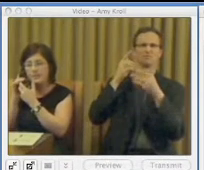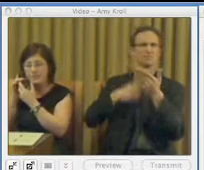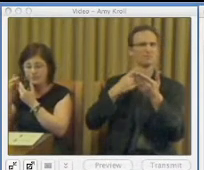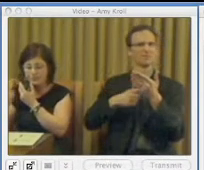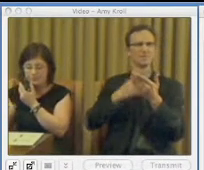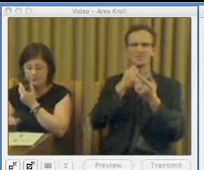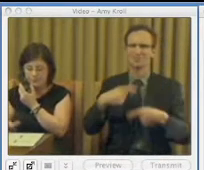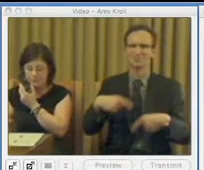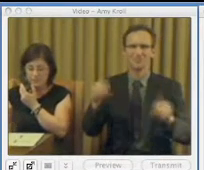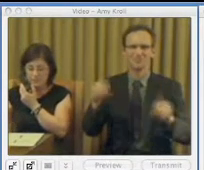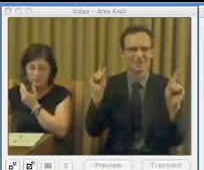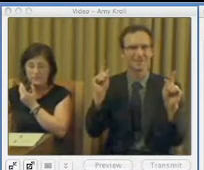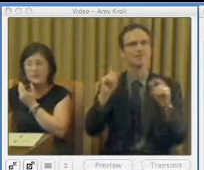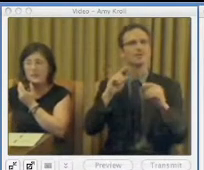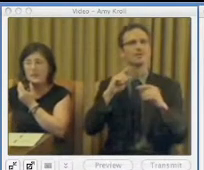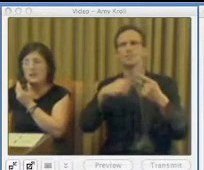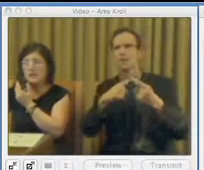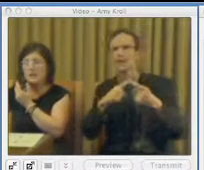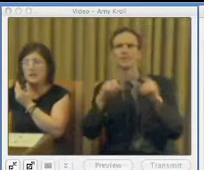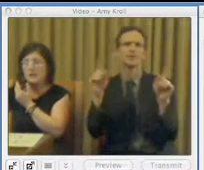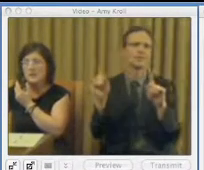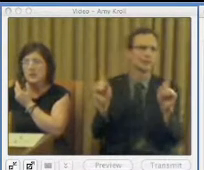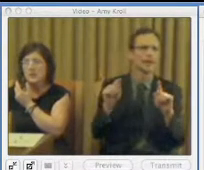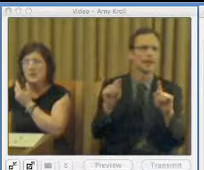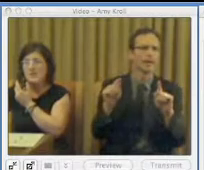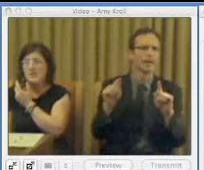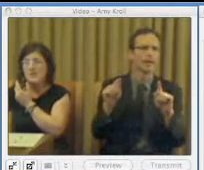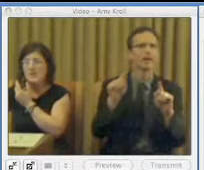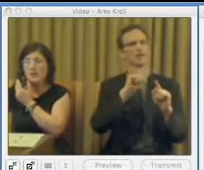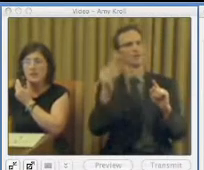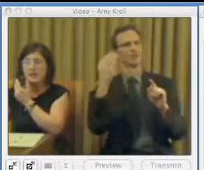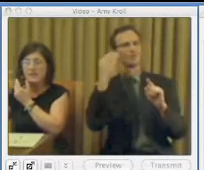work and having a balance.